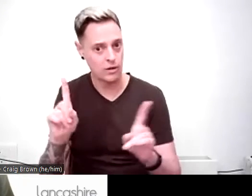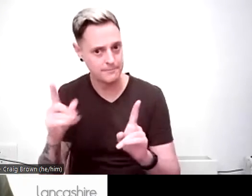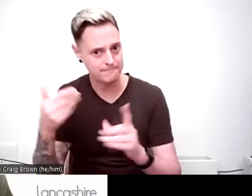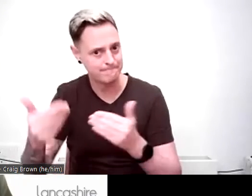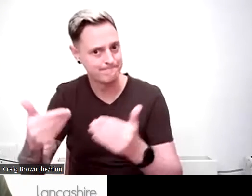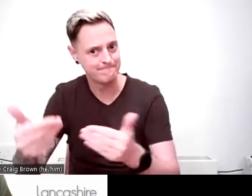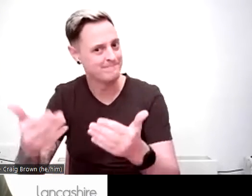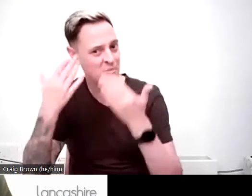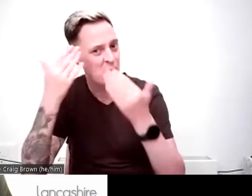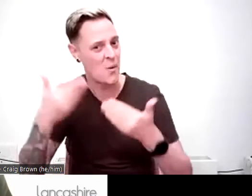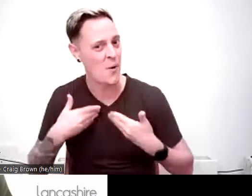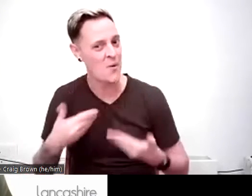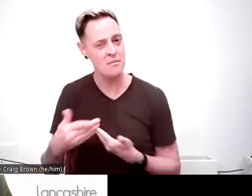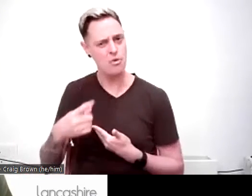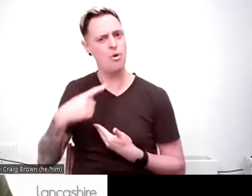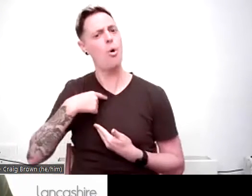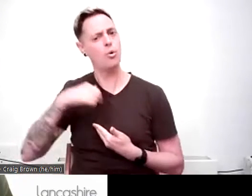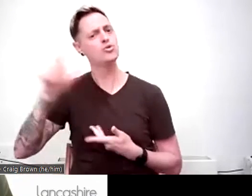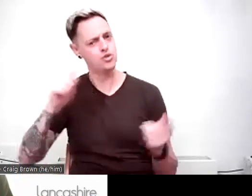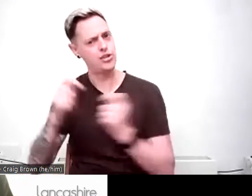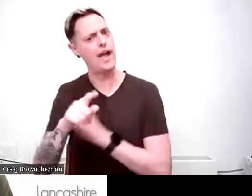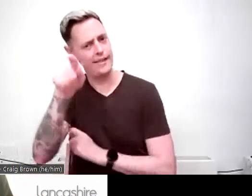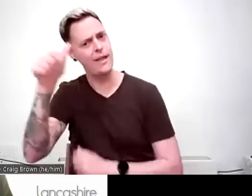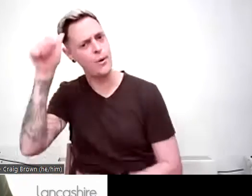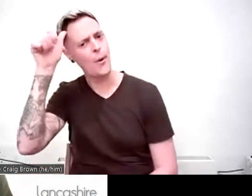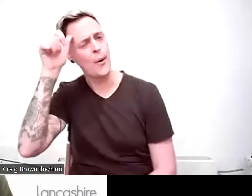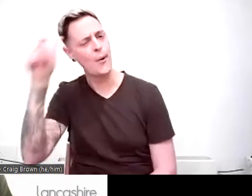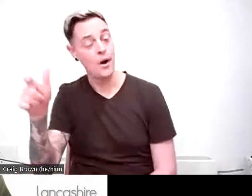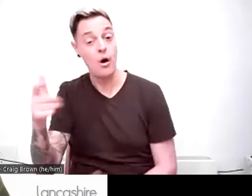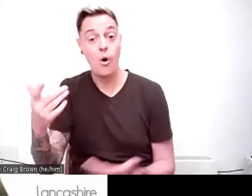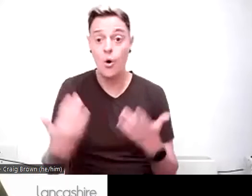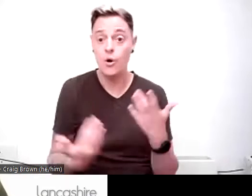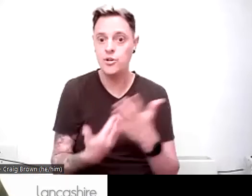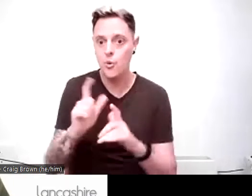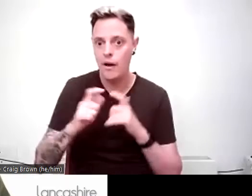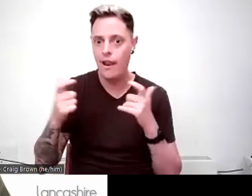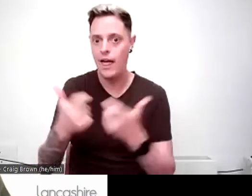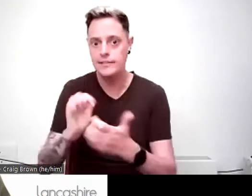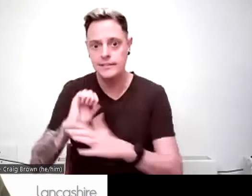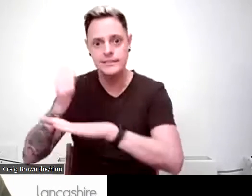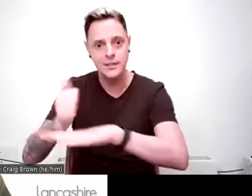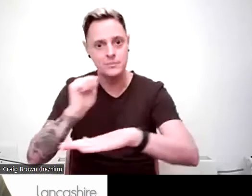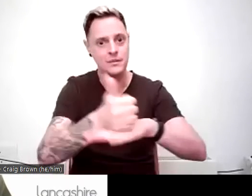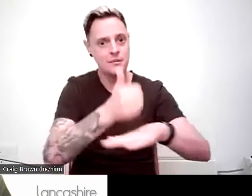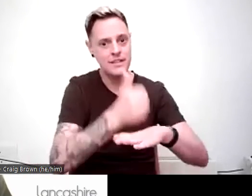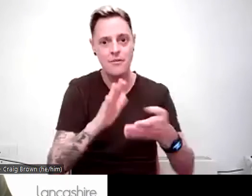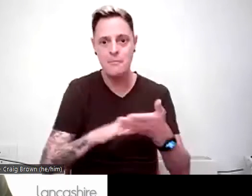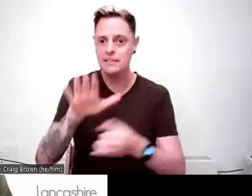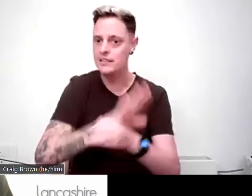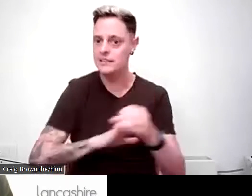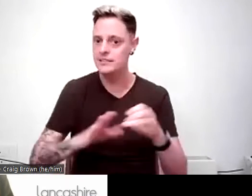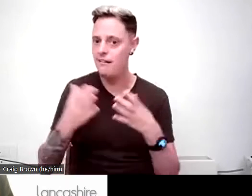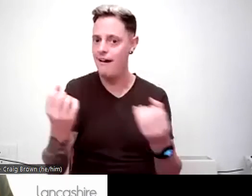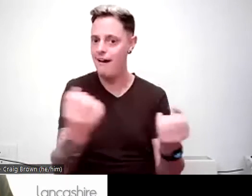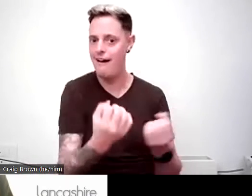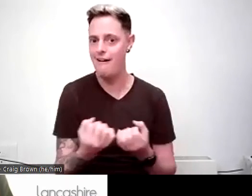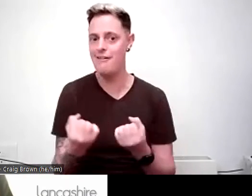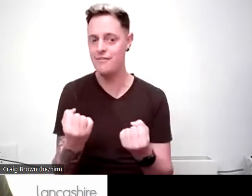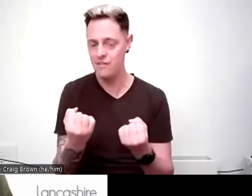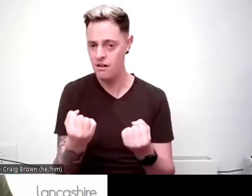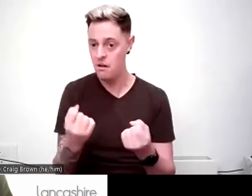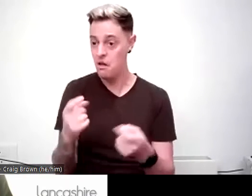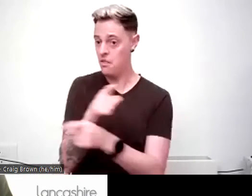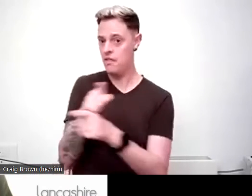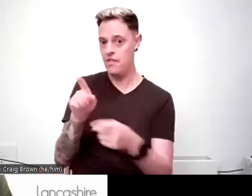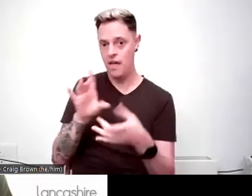do see that there's, you know, other classes cropping up around Manchester and things that are for queer